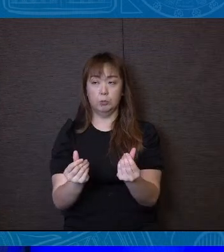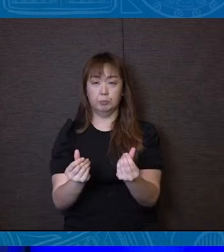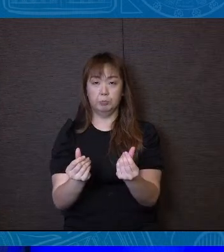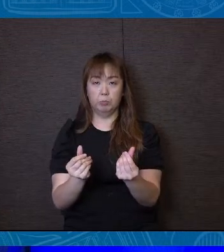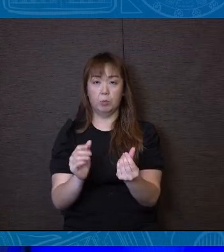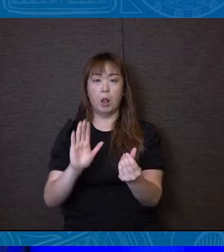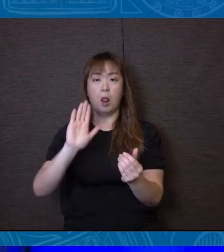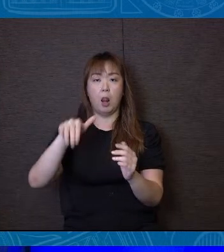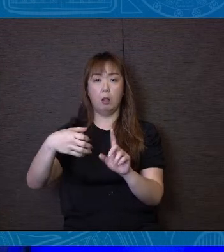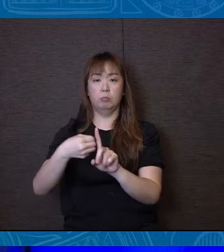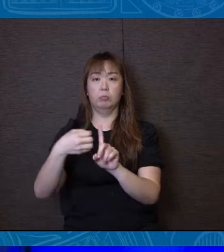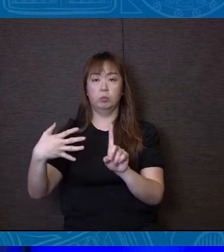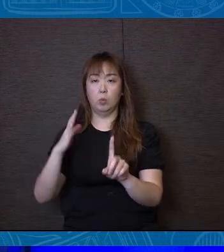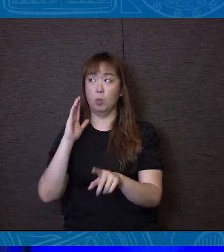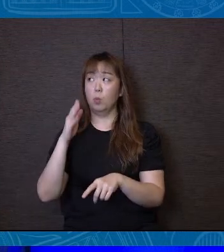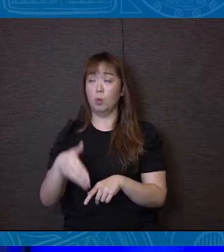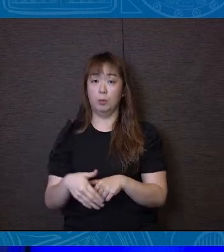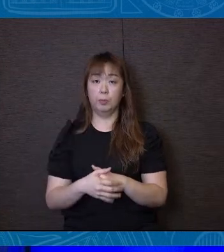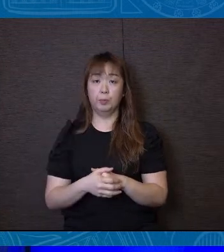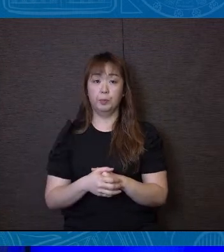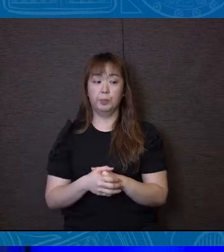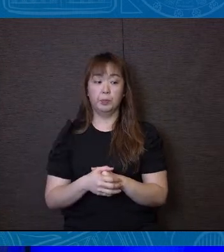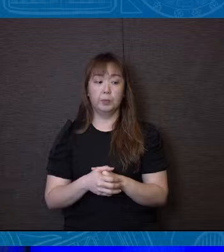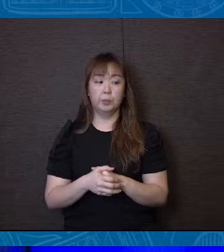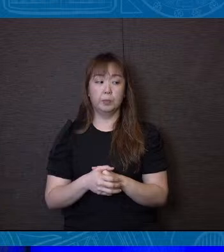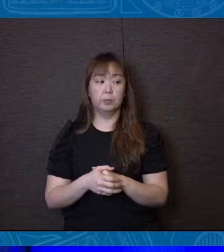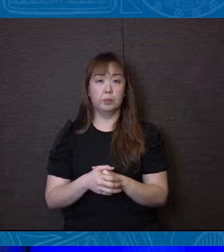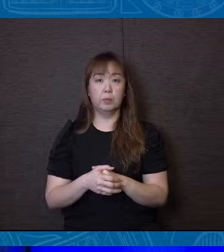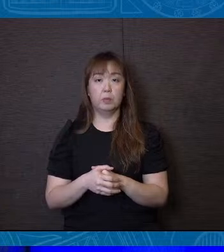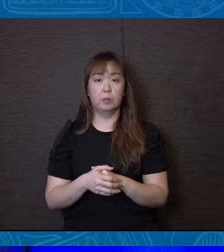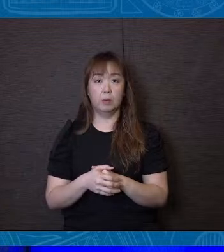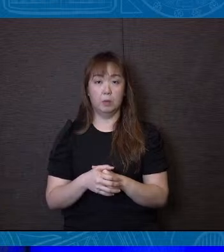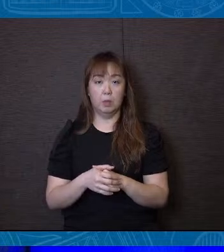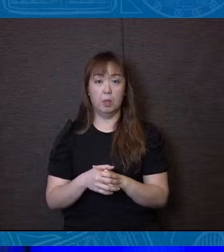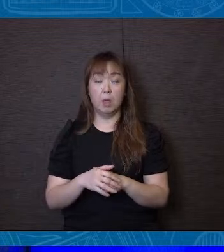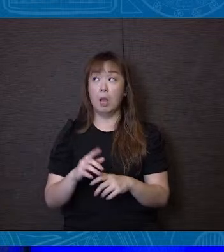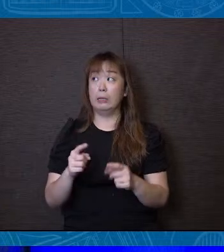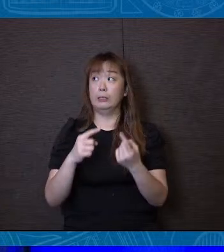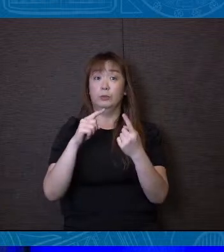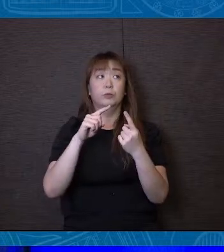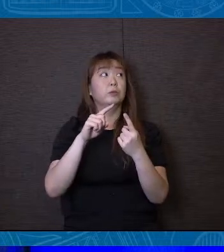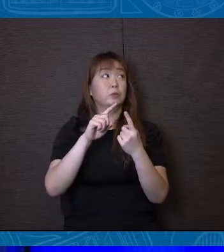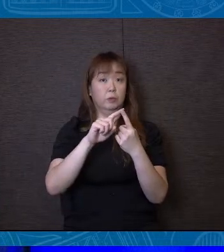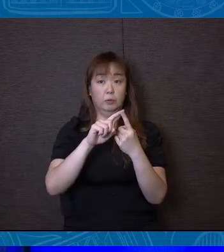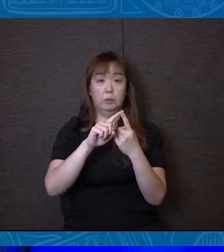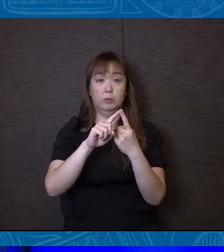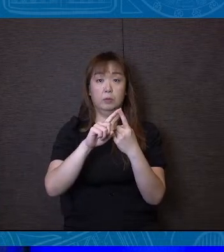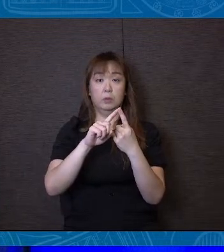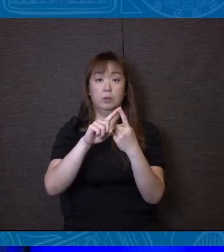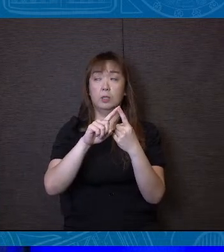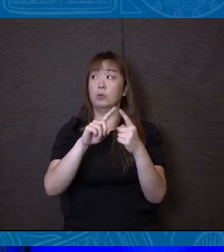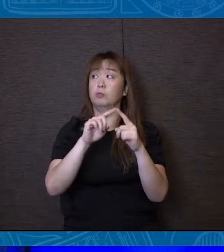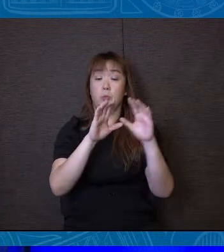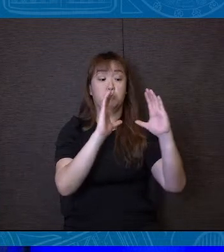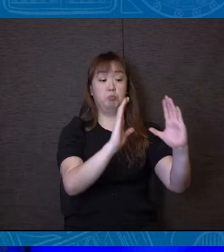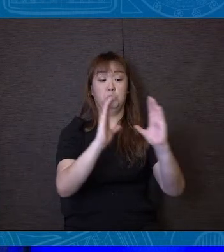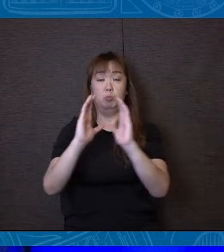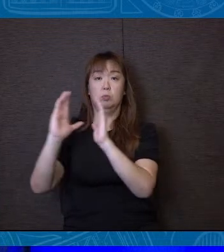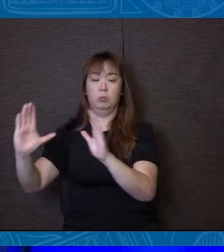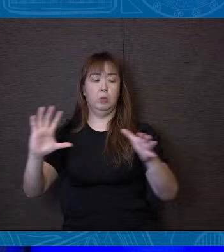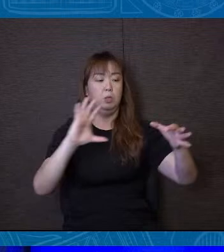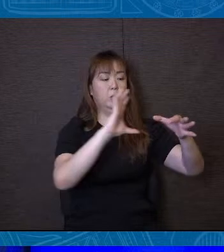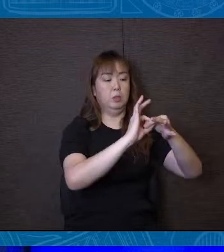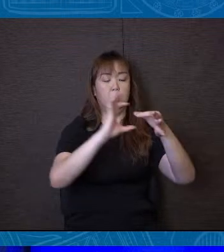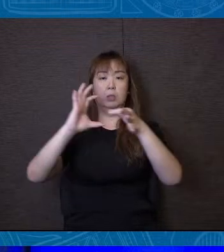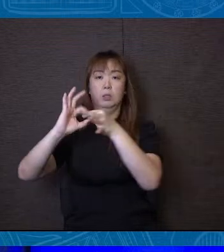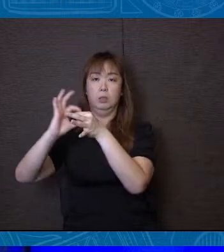well. Now, the first and foremost is that all the three boxes had to be coordinated,